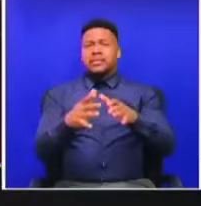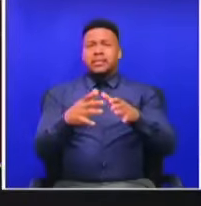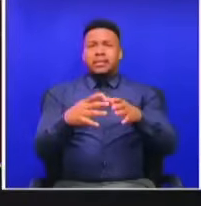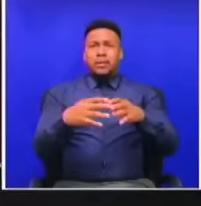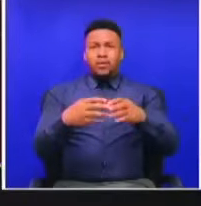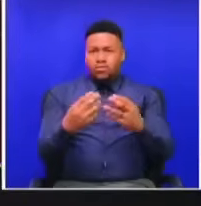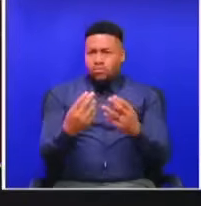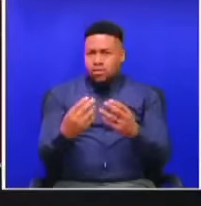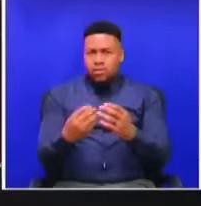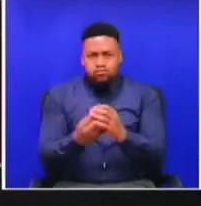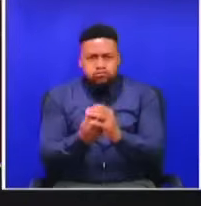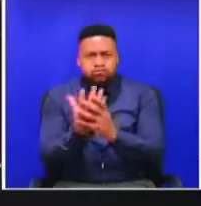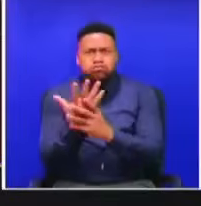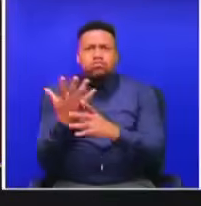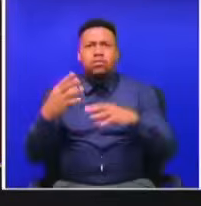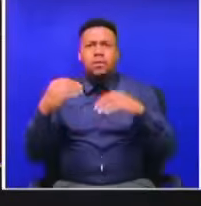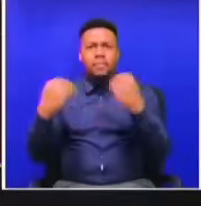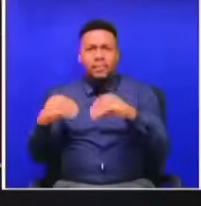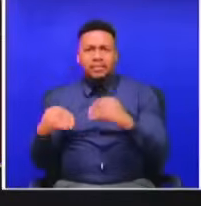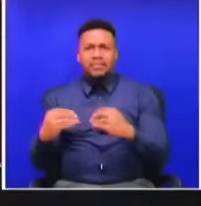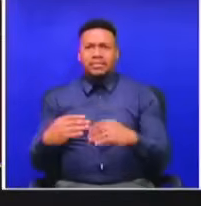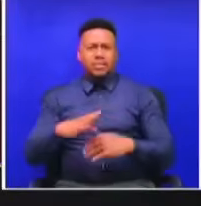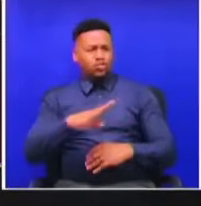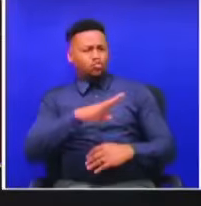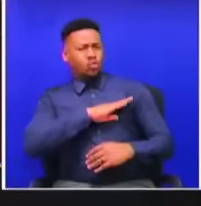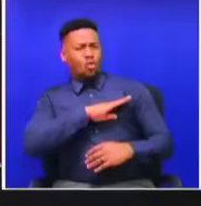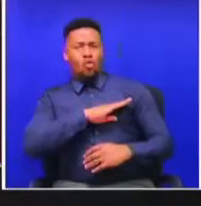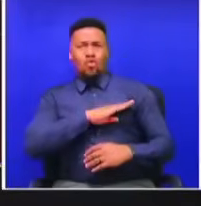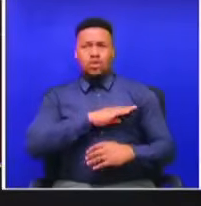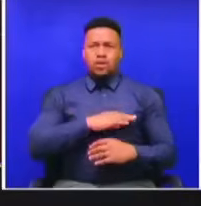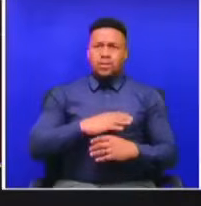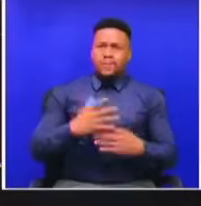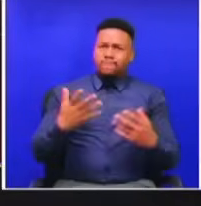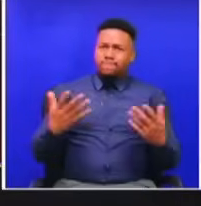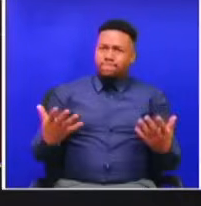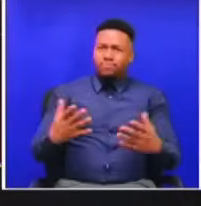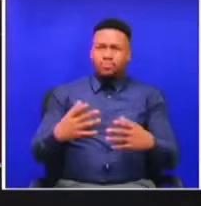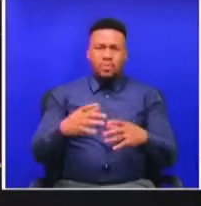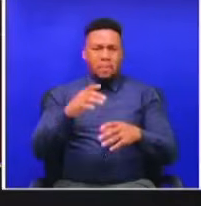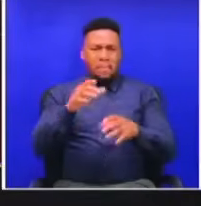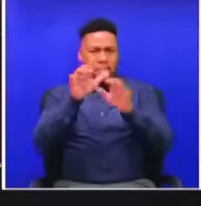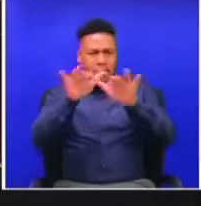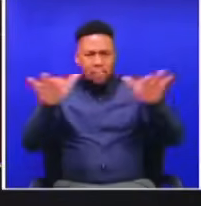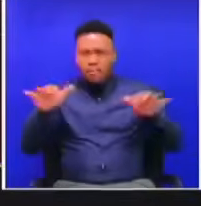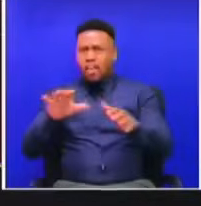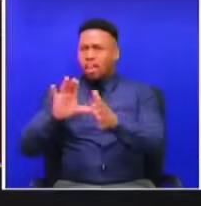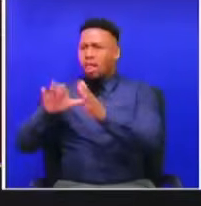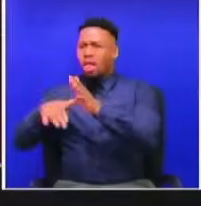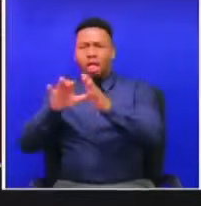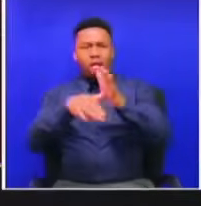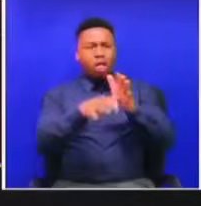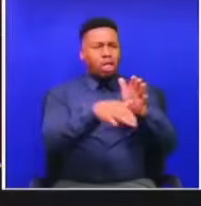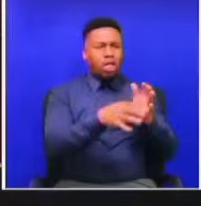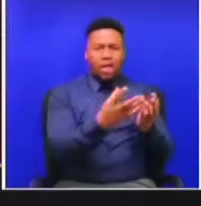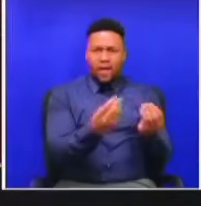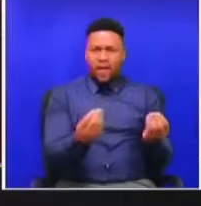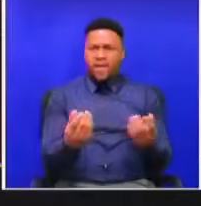persons, military veterans, persons with disabilities, and unemployed persons.